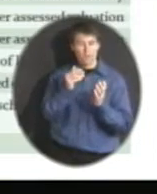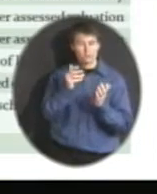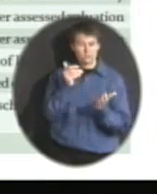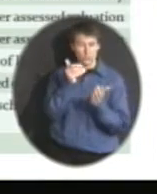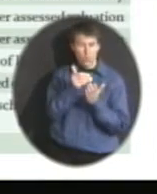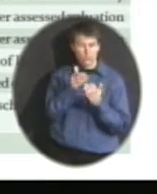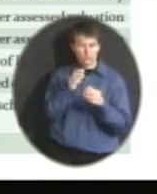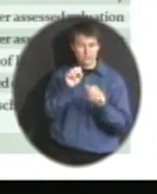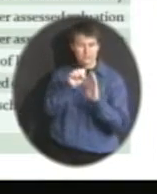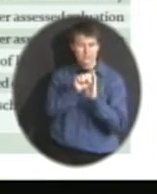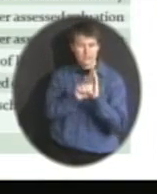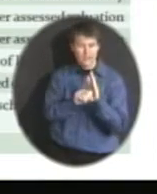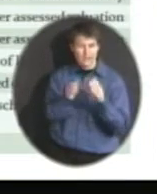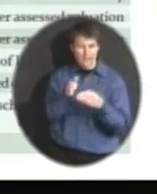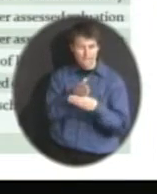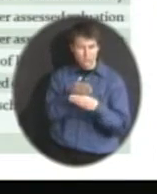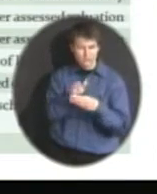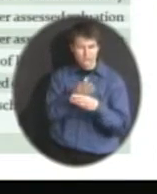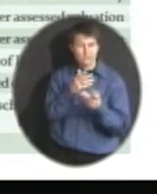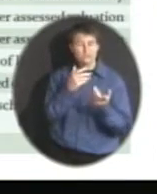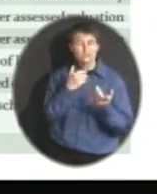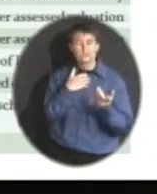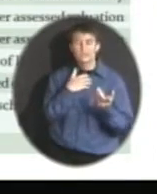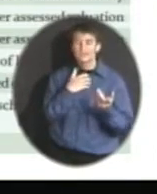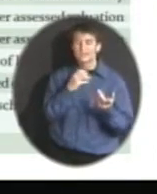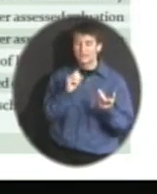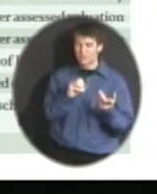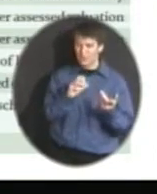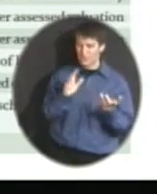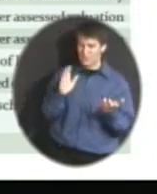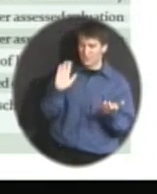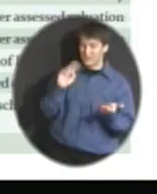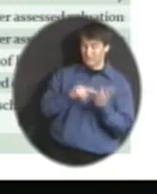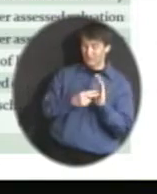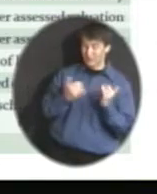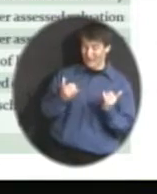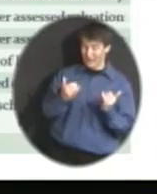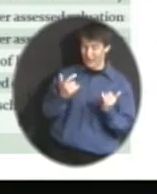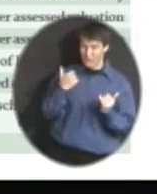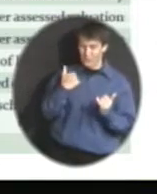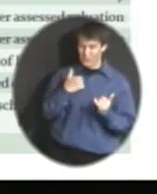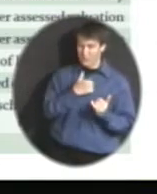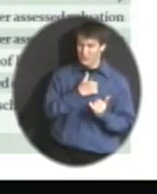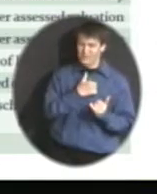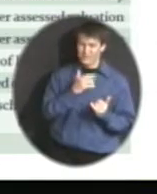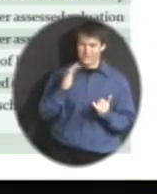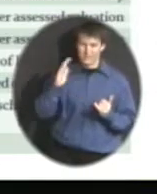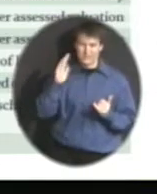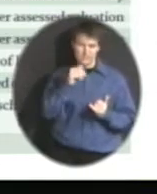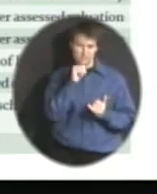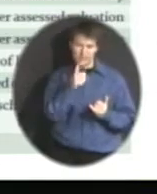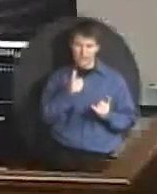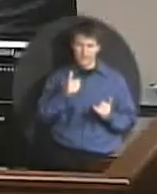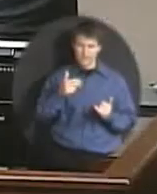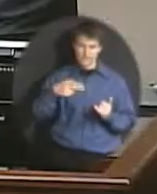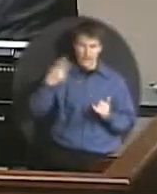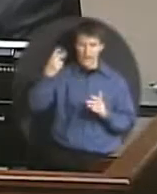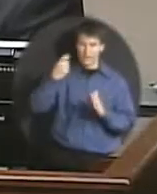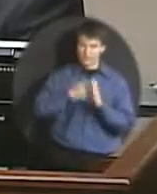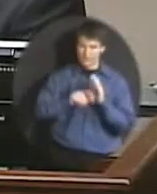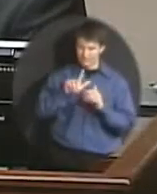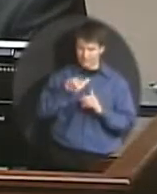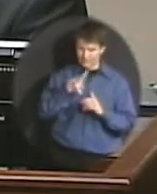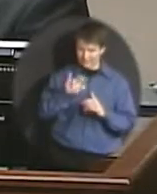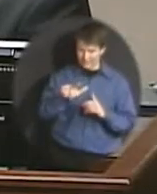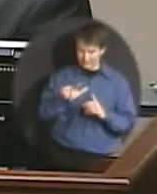assessed home value. Therefore, we don't look as rich or higher cost of living to hire teachers and pay teachers,